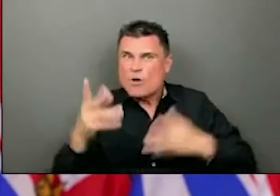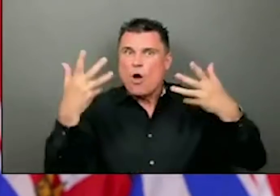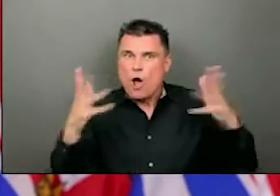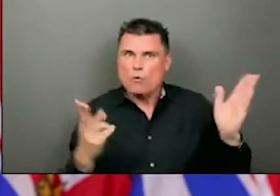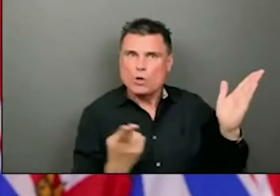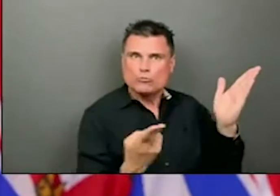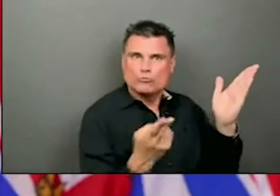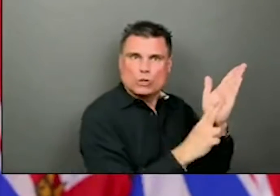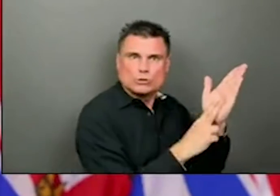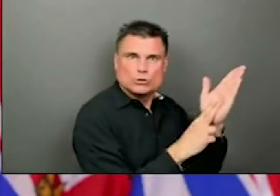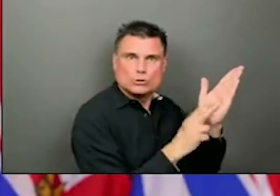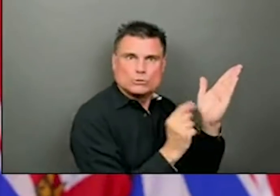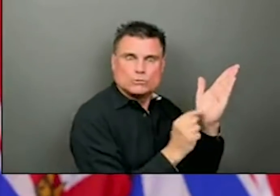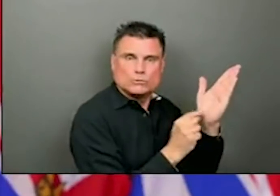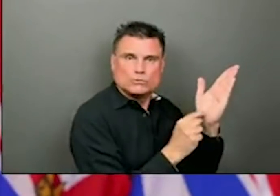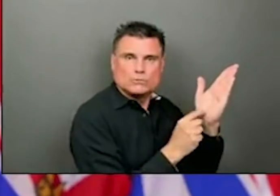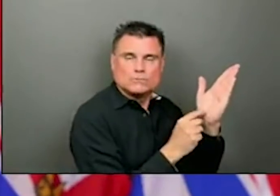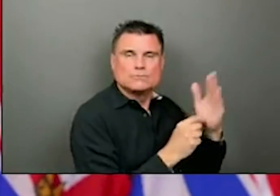168,899. And that